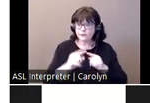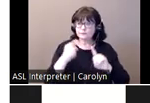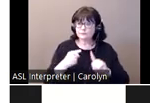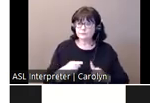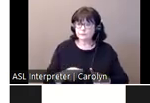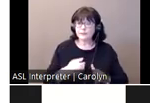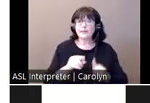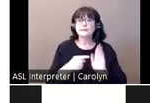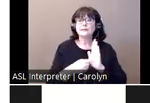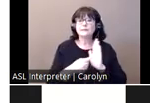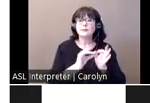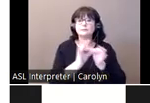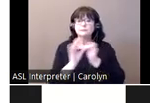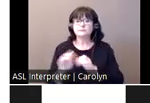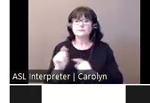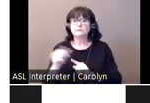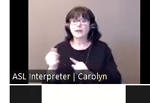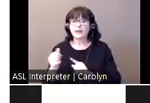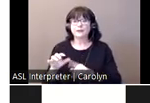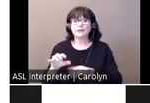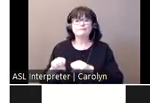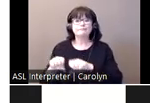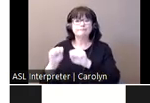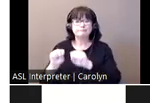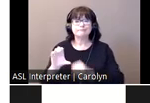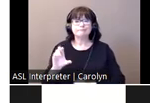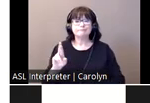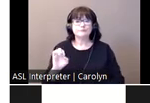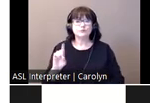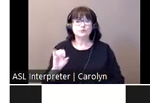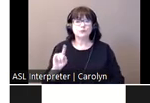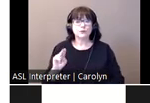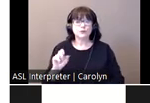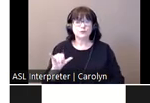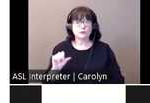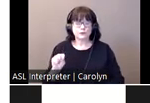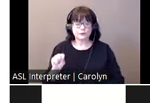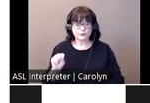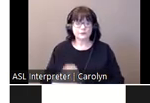credentials. So interesting in HECLA's definition, because they bring in the notion of